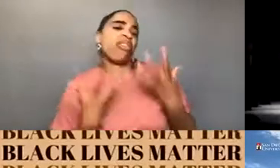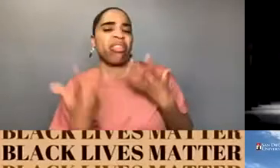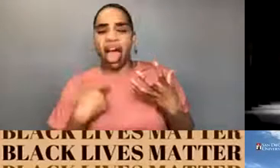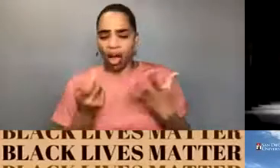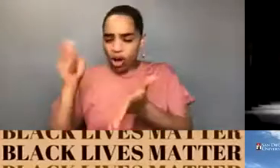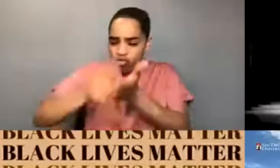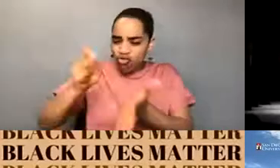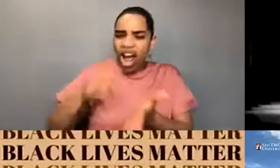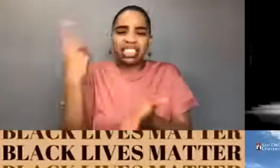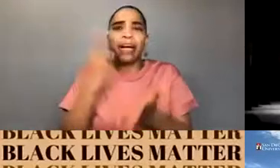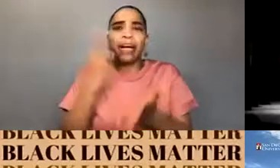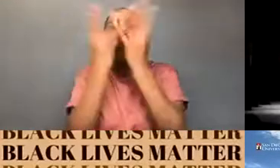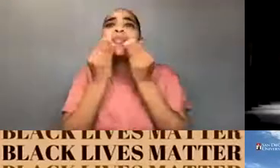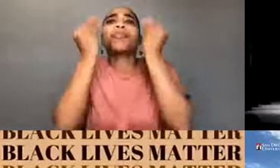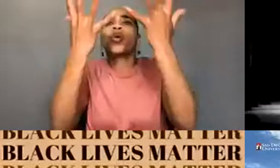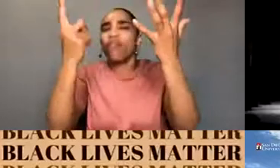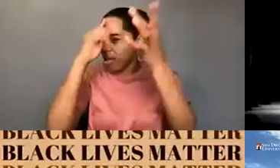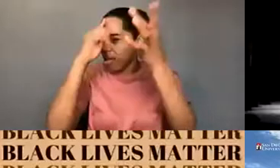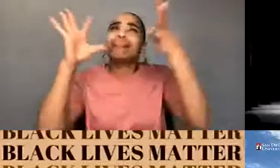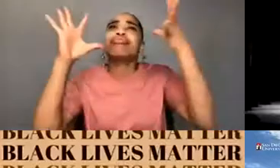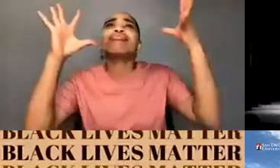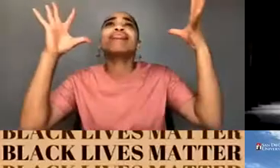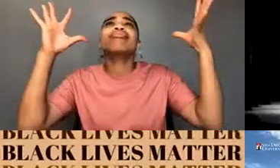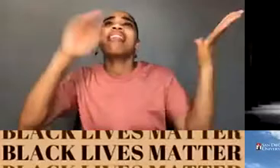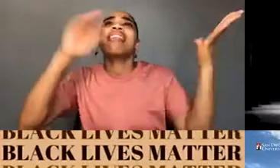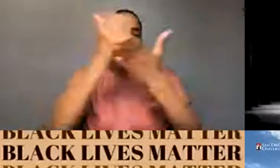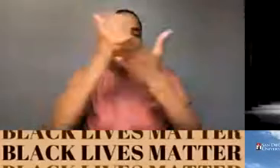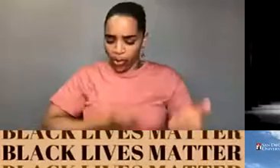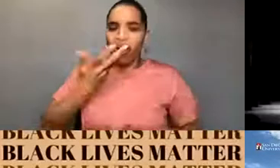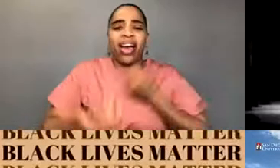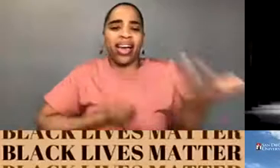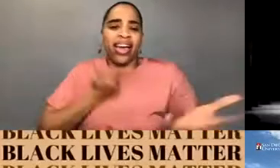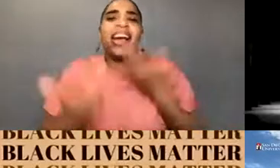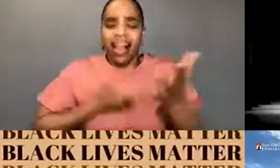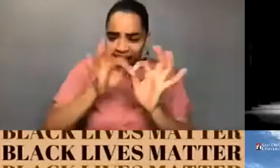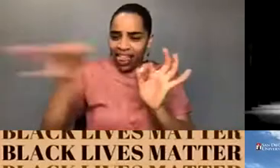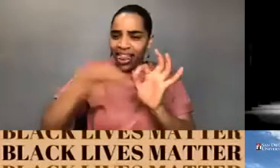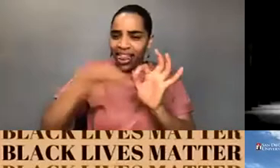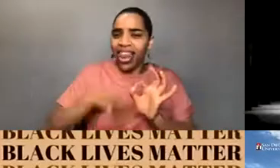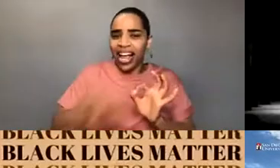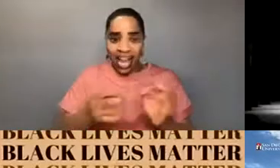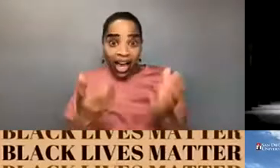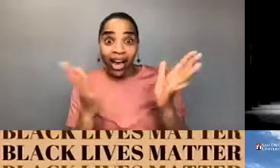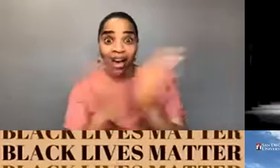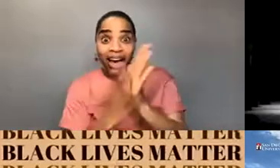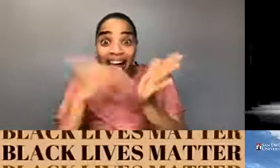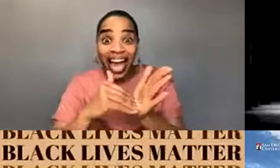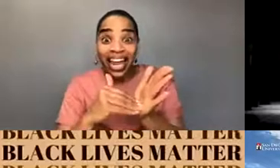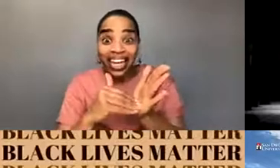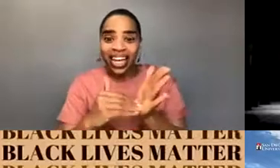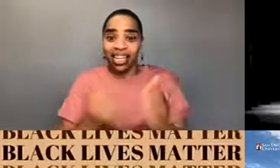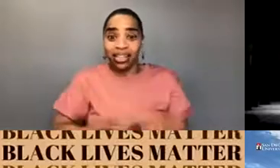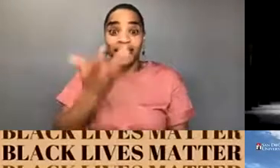a kind poem, that free your mind poem, that I like how you made that rhyme poem, that I like that last line poem, that can I hear that one more time? That is, if you don't